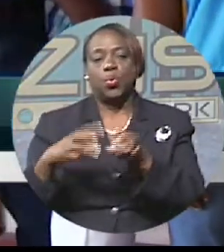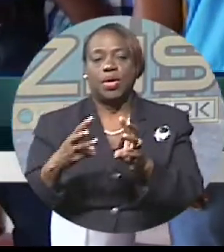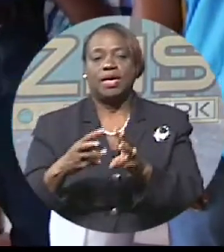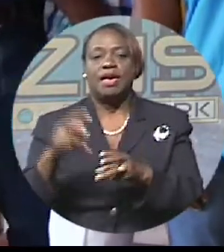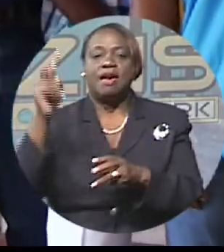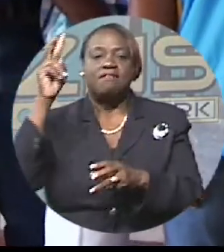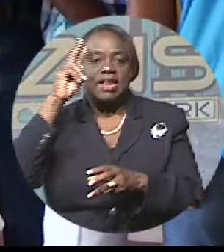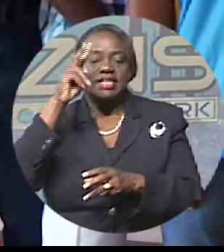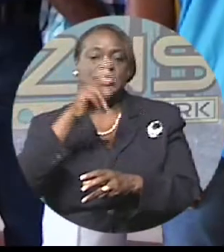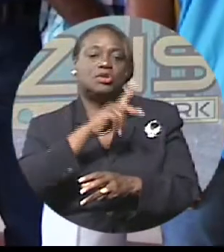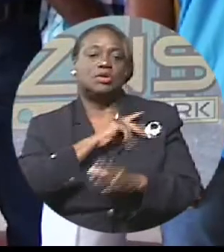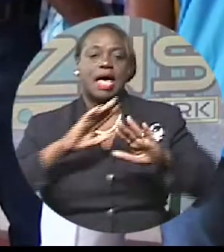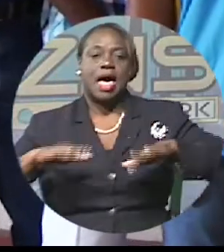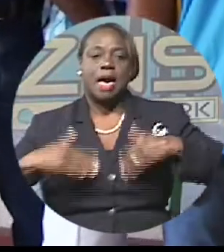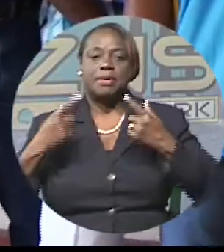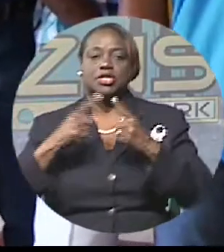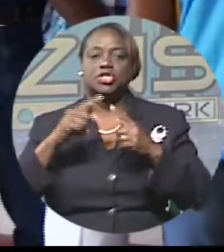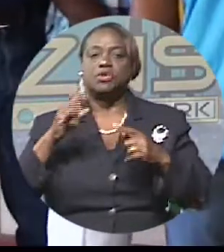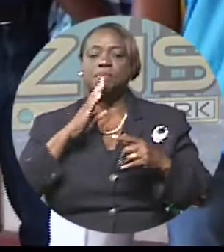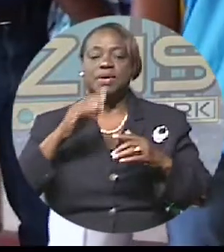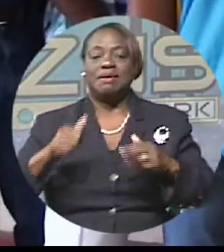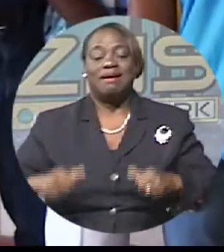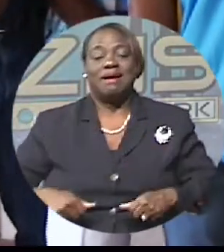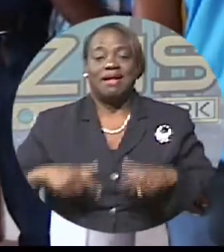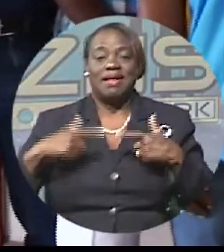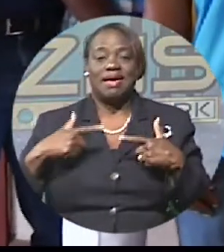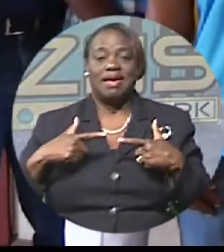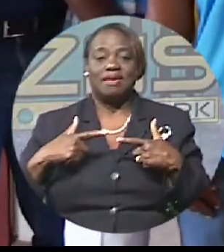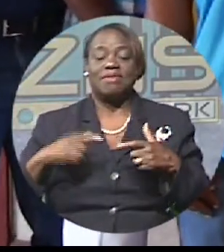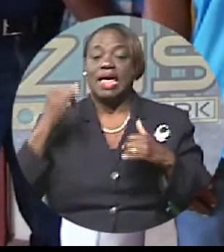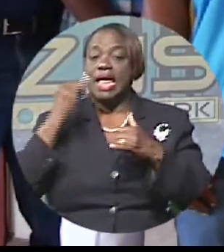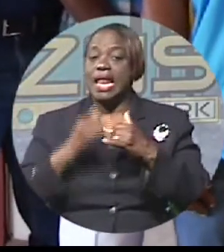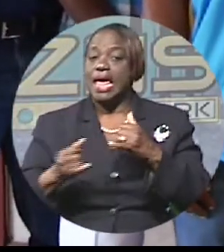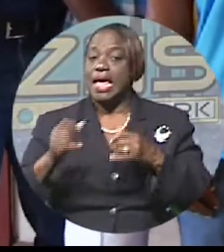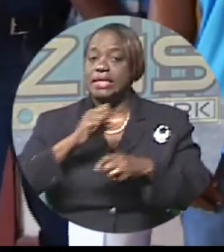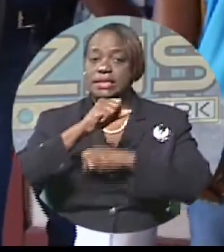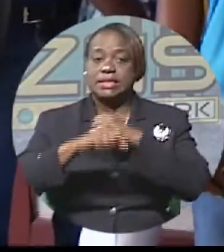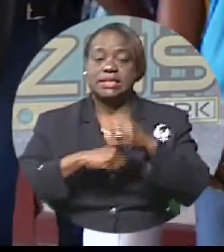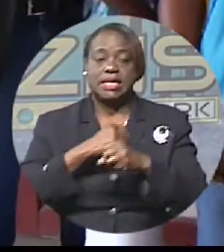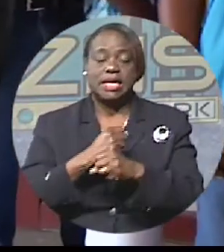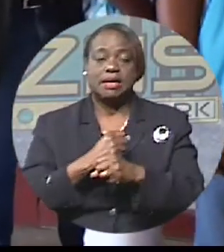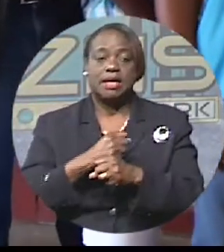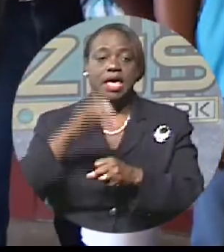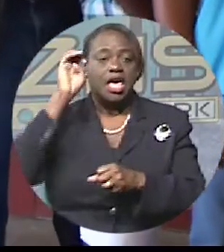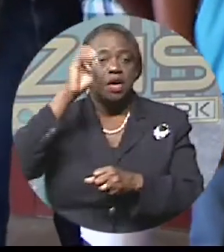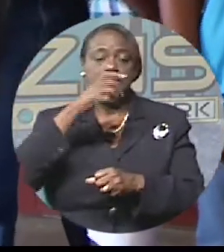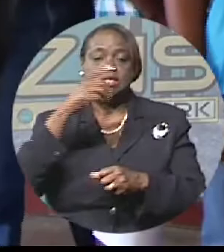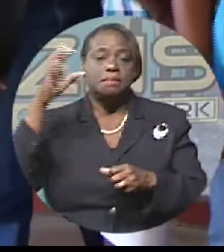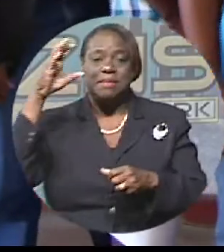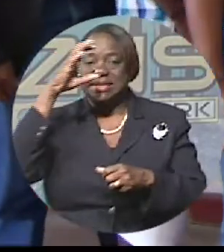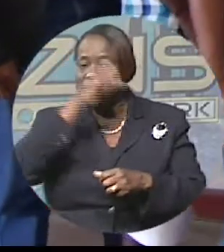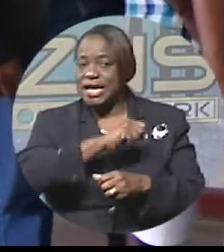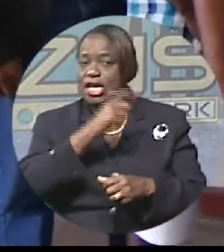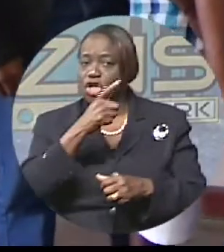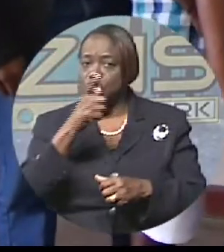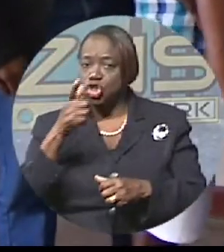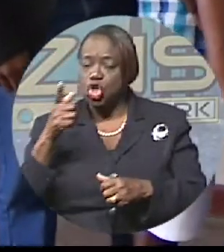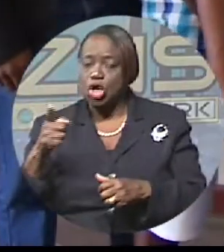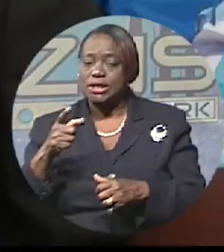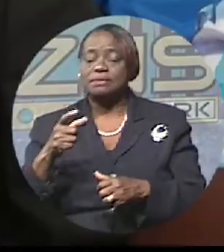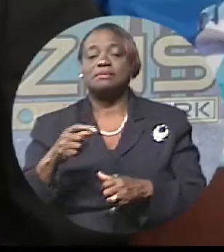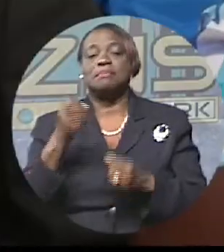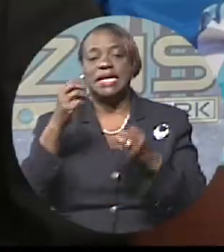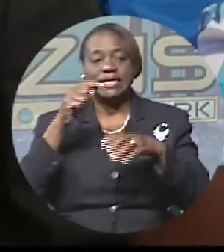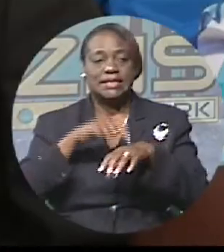to be alive. This time last year, he was involved in a life-changing experience where he was mistakenly shot several times, and he's thankful to